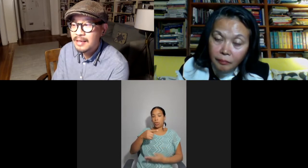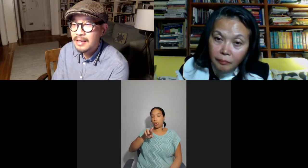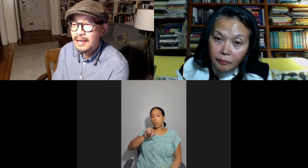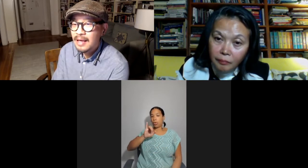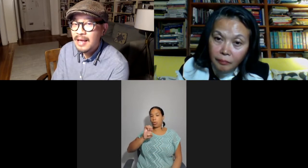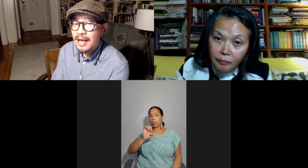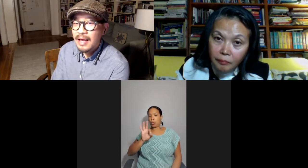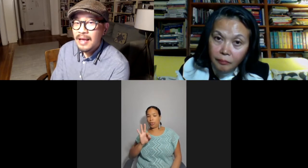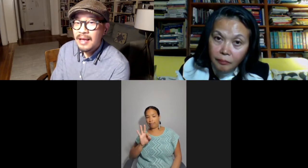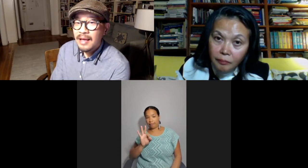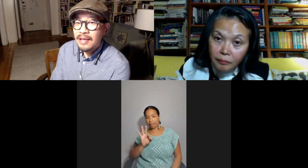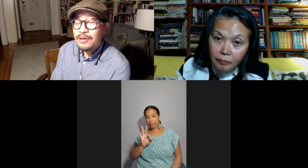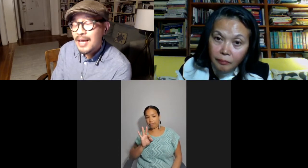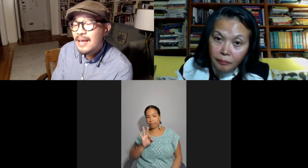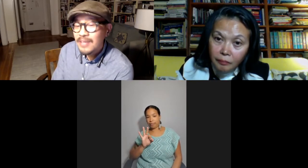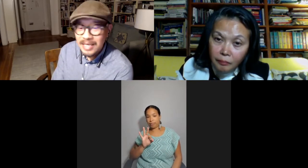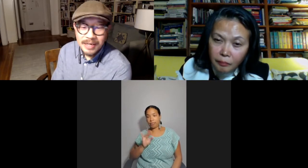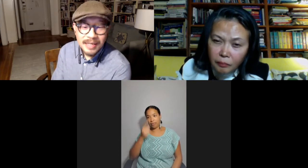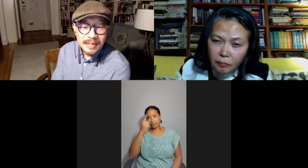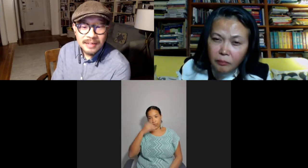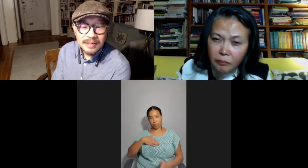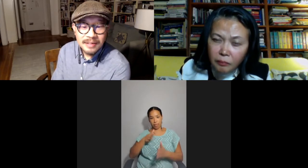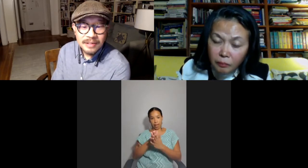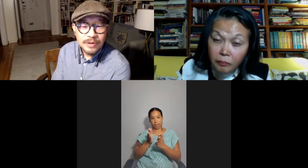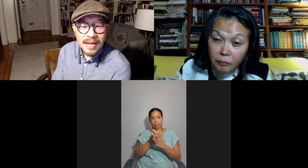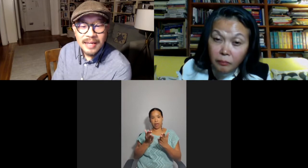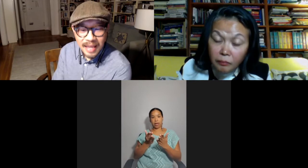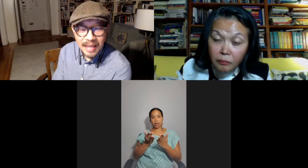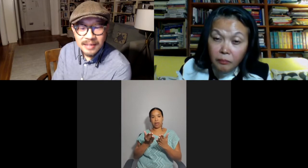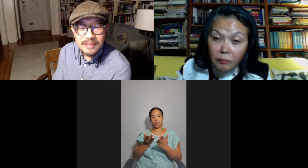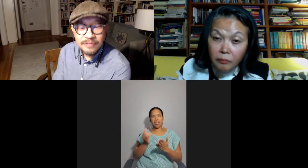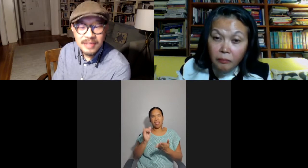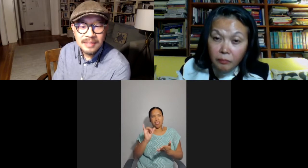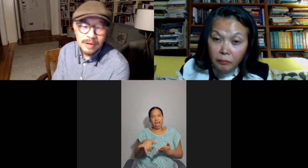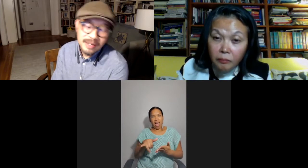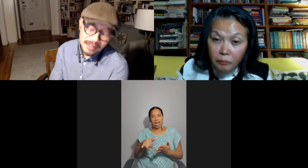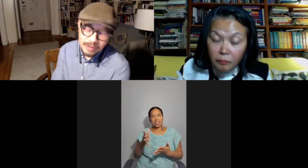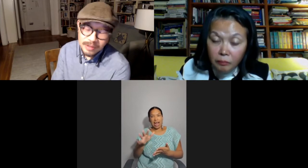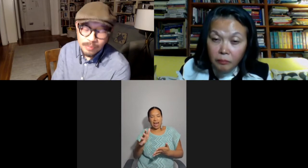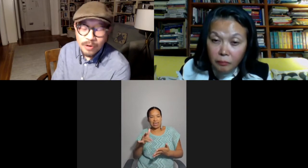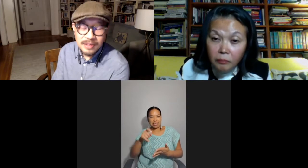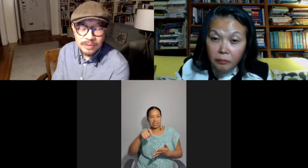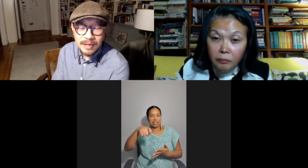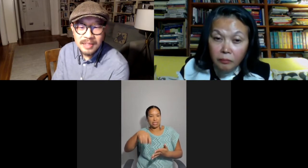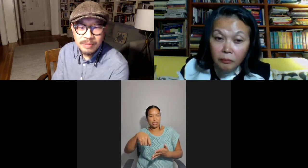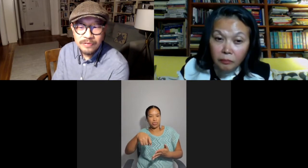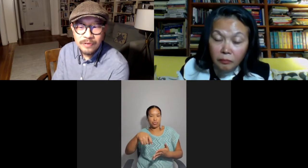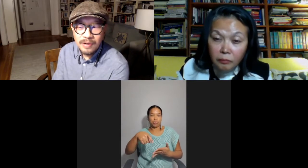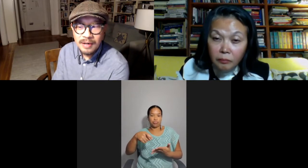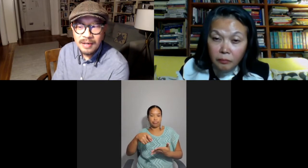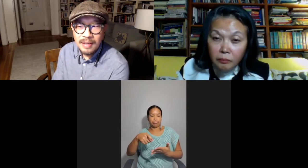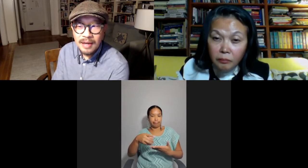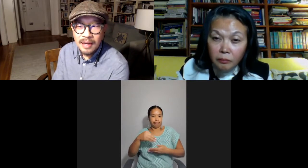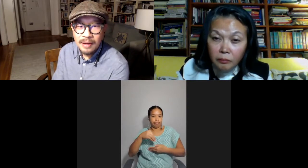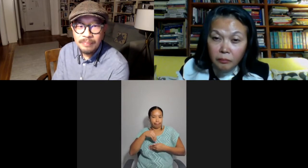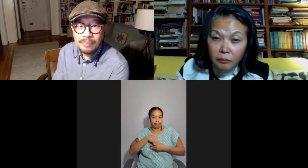and you kind of have to keep it hidden. You kind of can't face it directly. More or less what I said